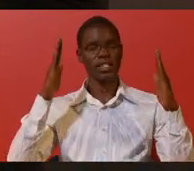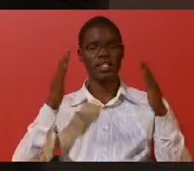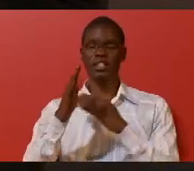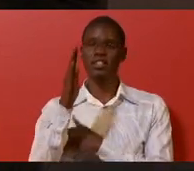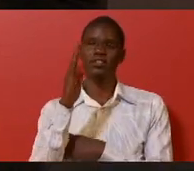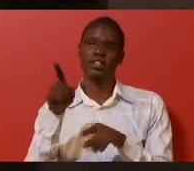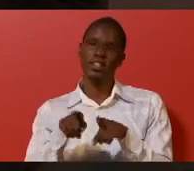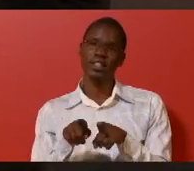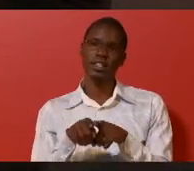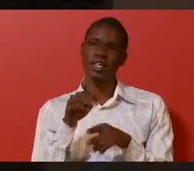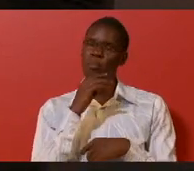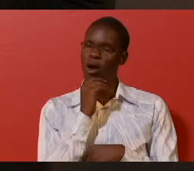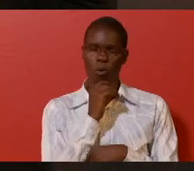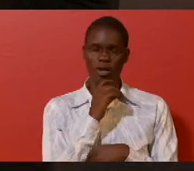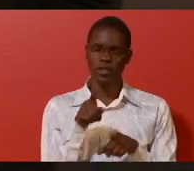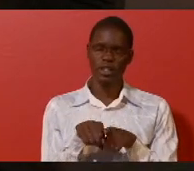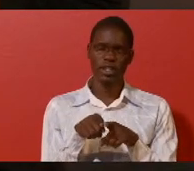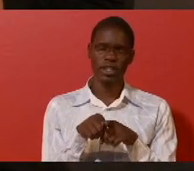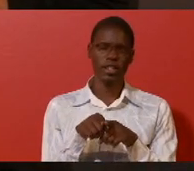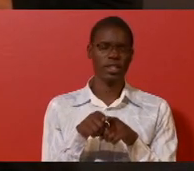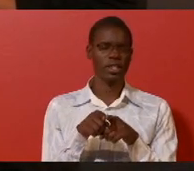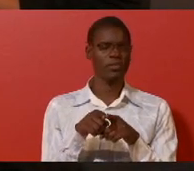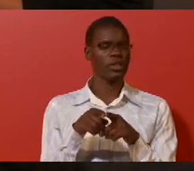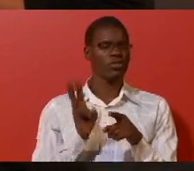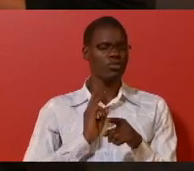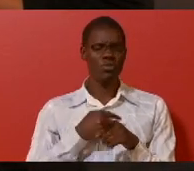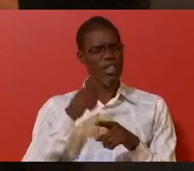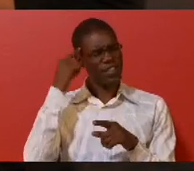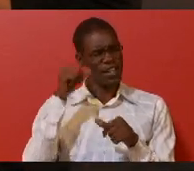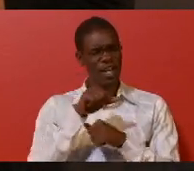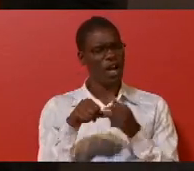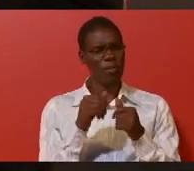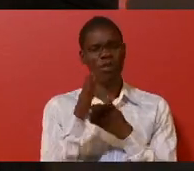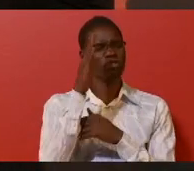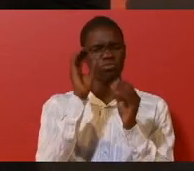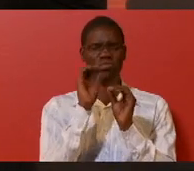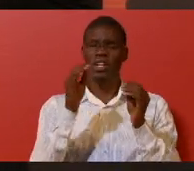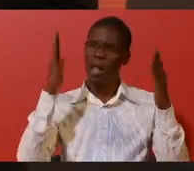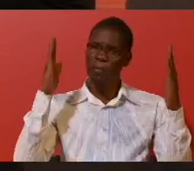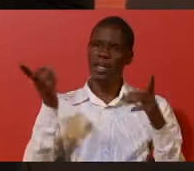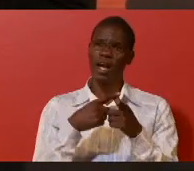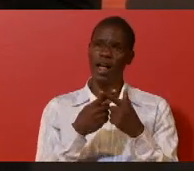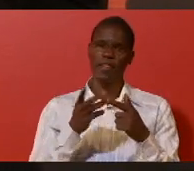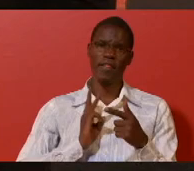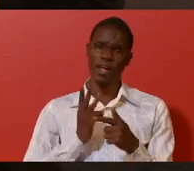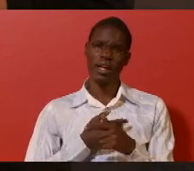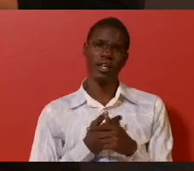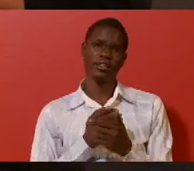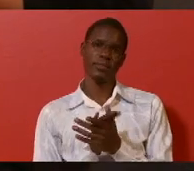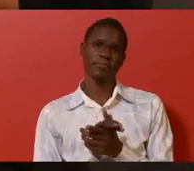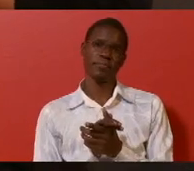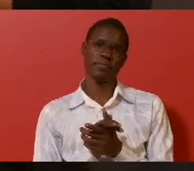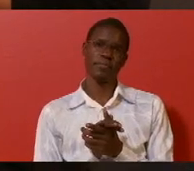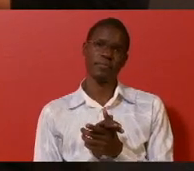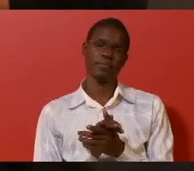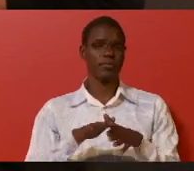God. And you know, he is way beyond we can ask or think or imagine. He's bigger than us. When we read scripture, it says, for my ways